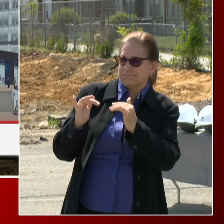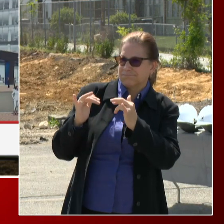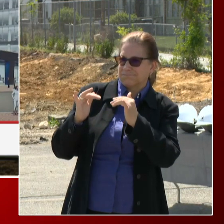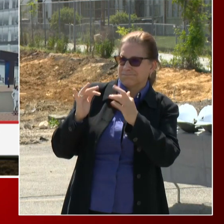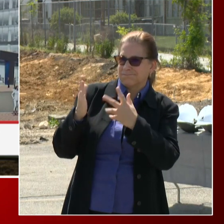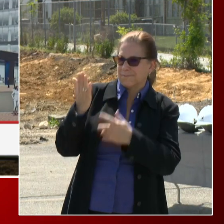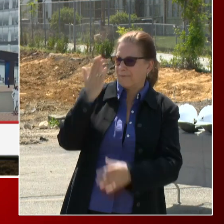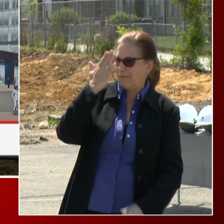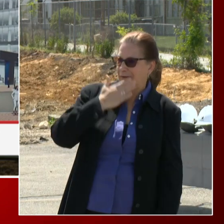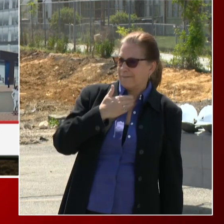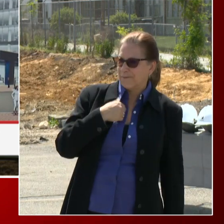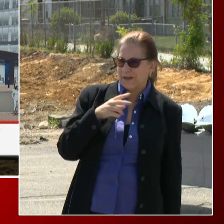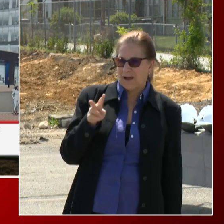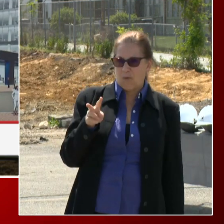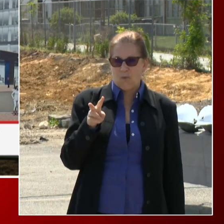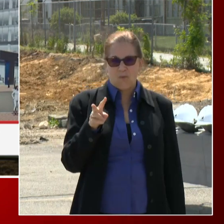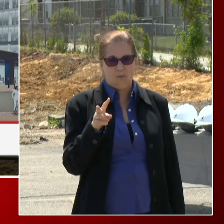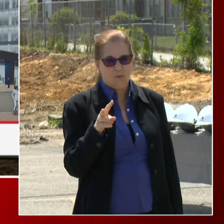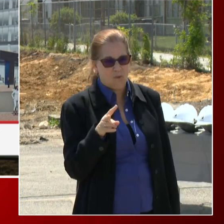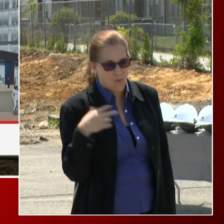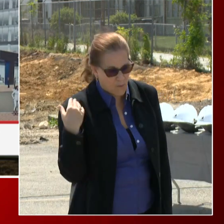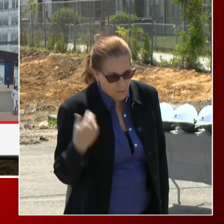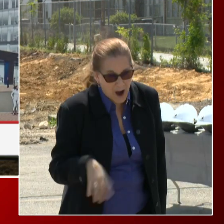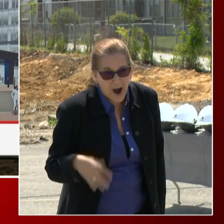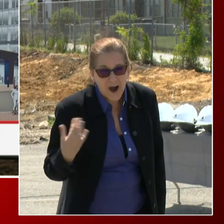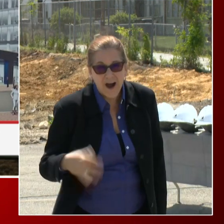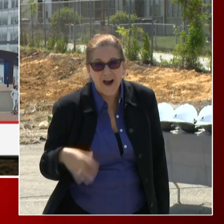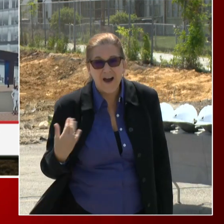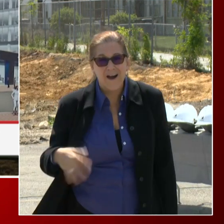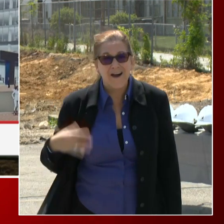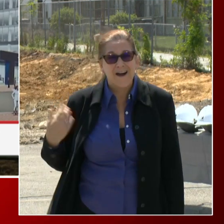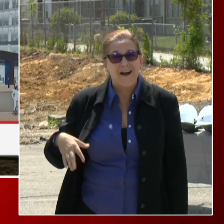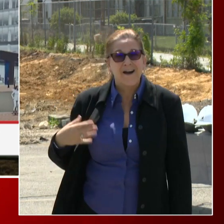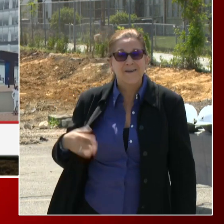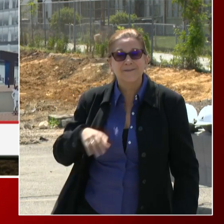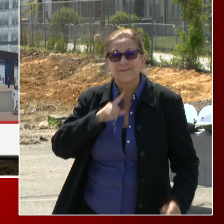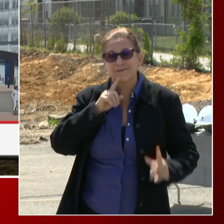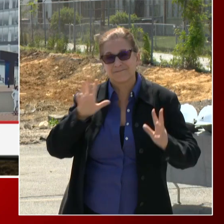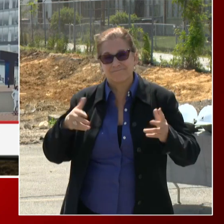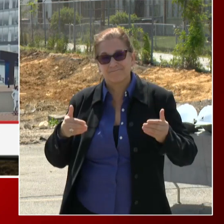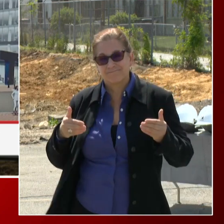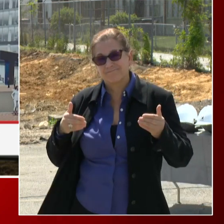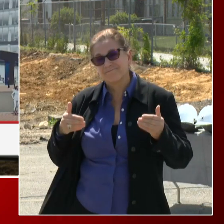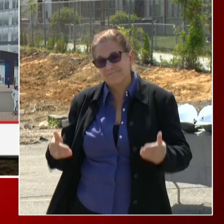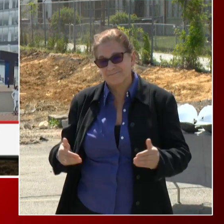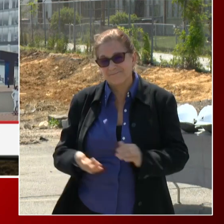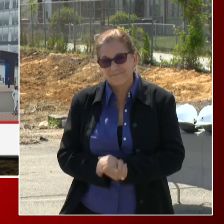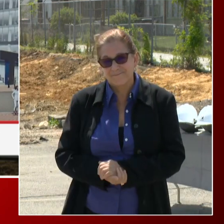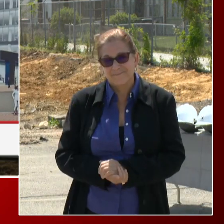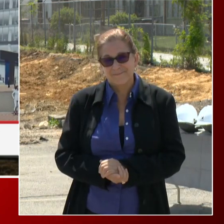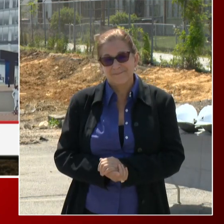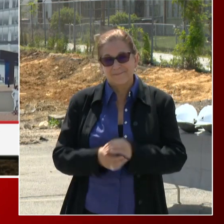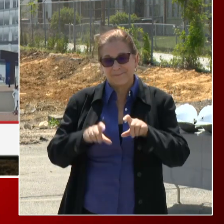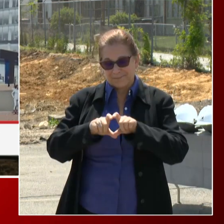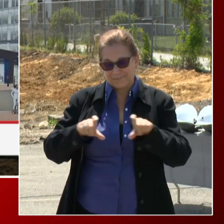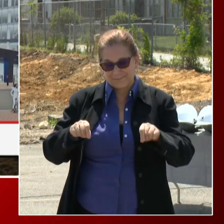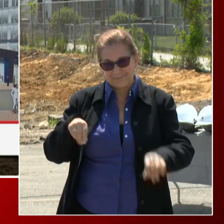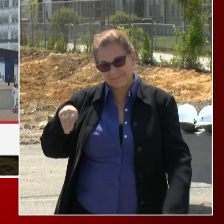And we look forward to getting this groundbreaking moving forward and get the first bricks in the ground. Thank you all very